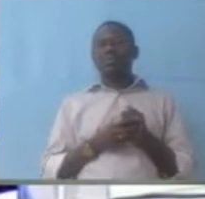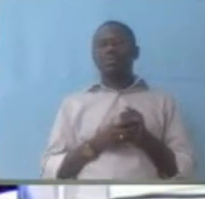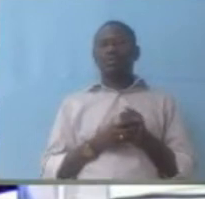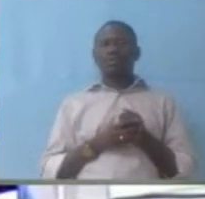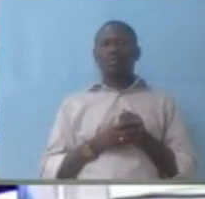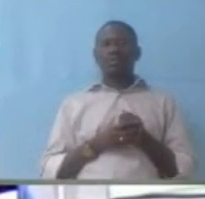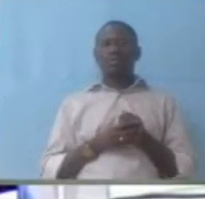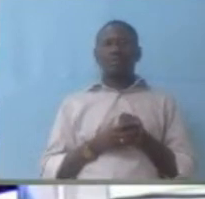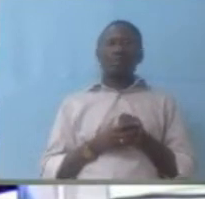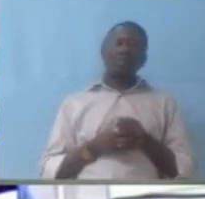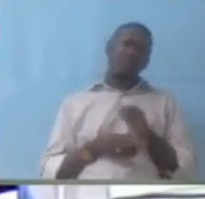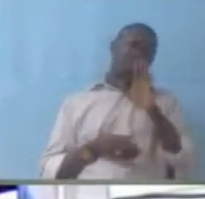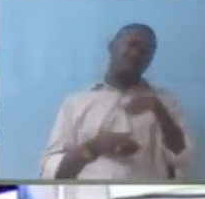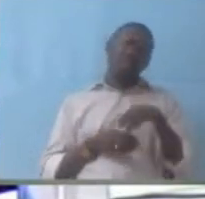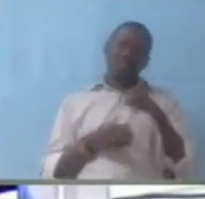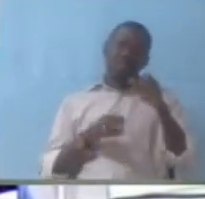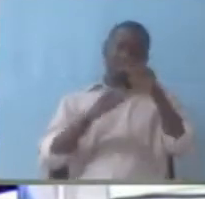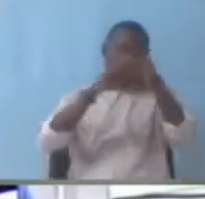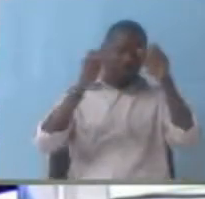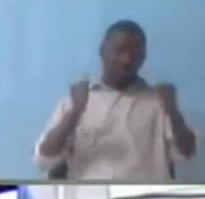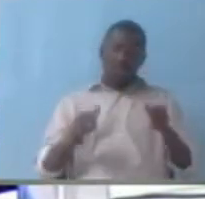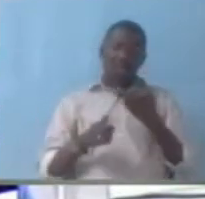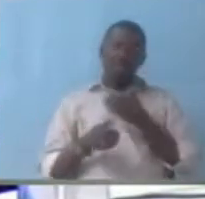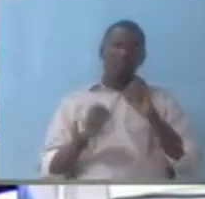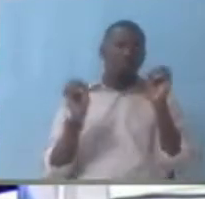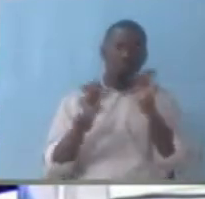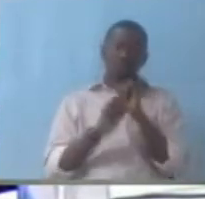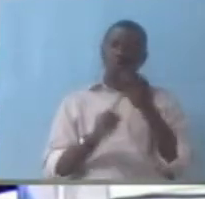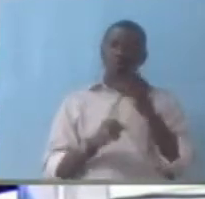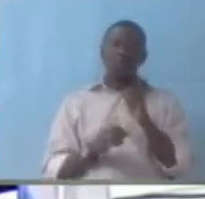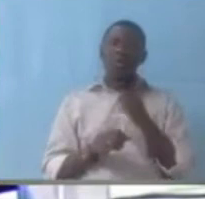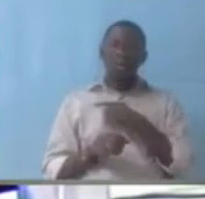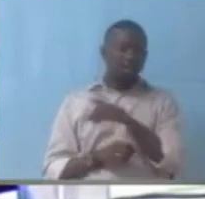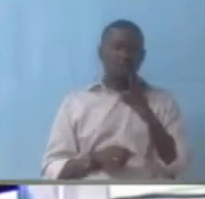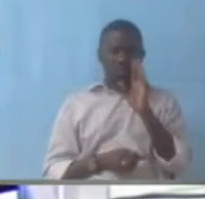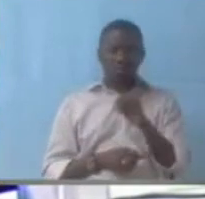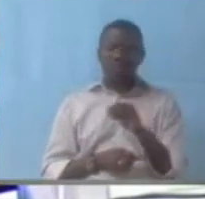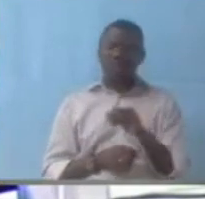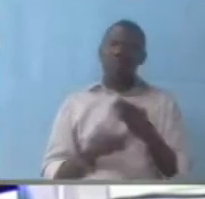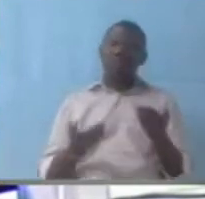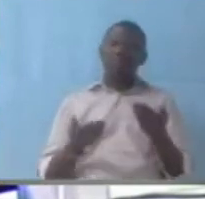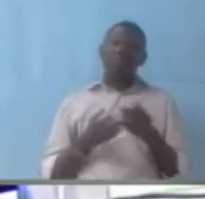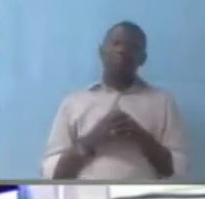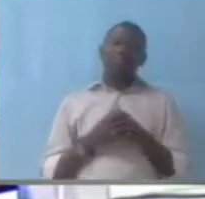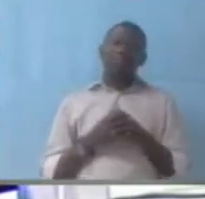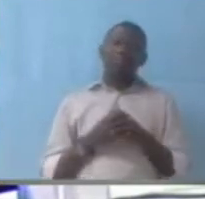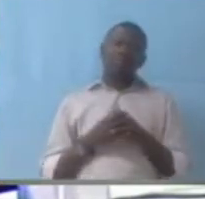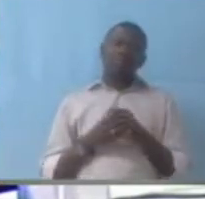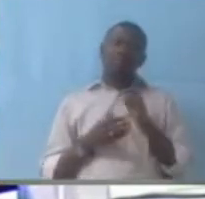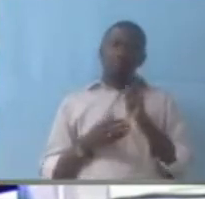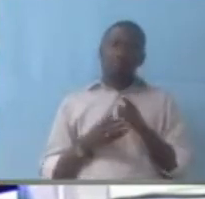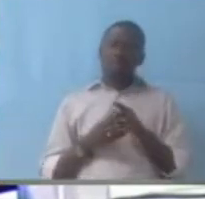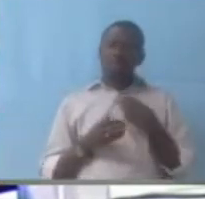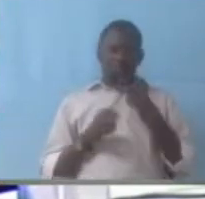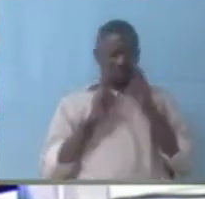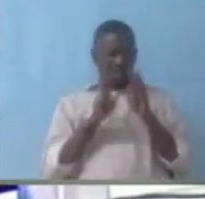The framework really had nothing to do with what they were doing, because they continue to do what they were doing anyway. tamandir bulol ni wol man kuma ya Amie Bensuda ka